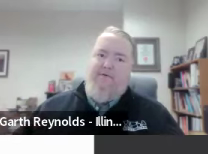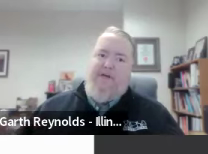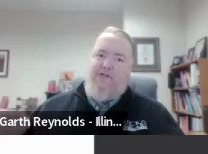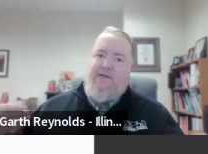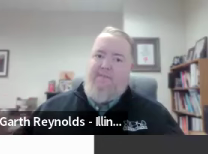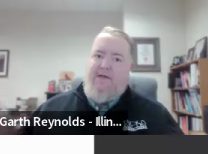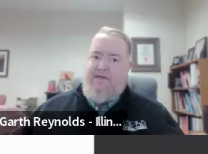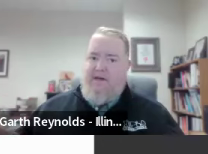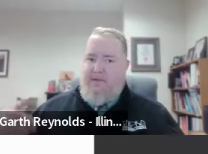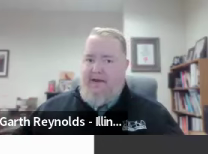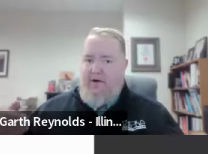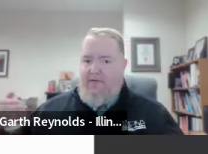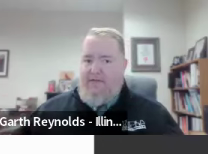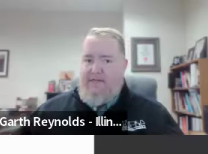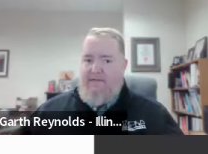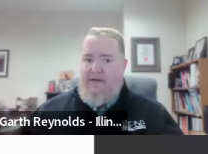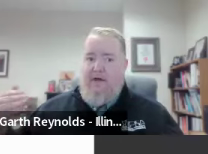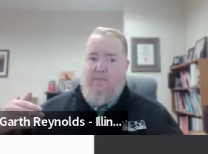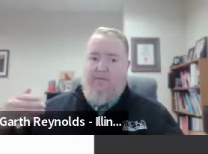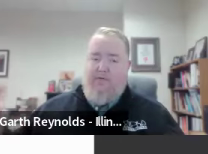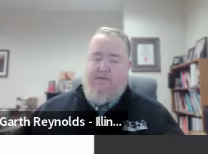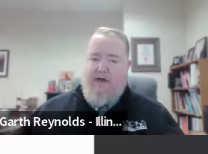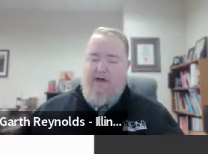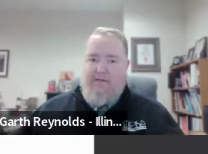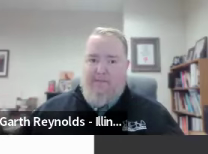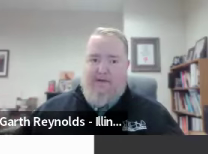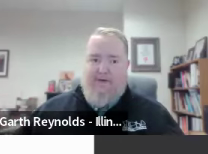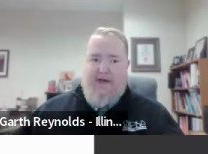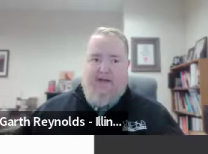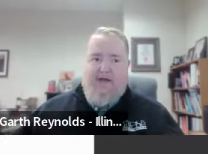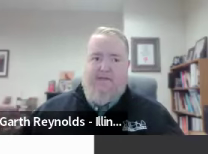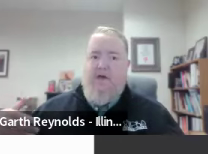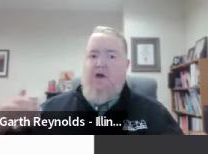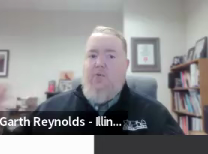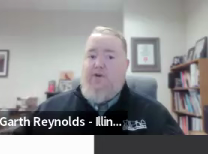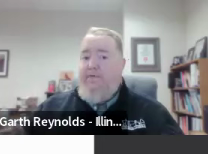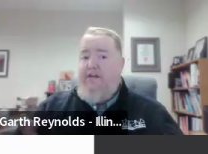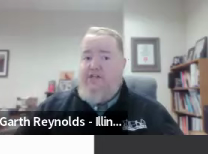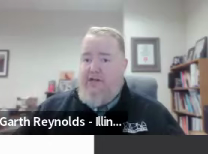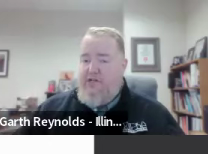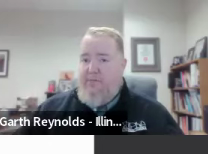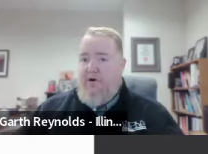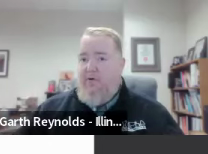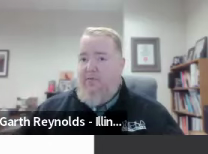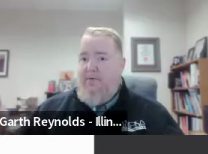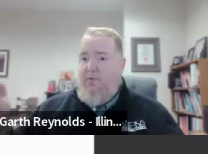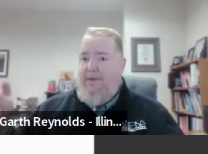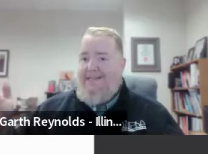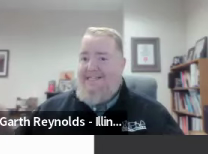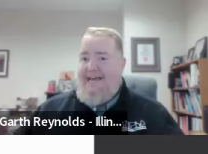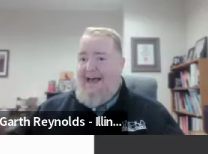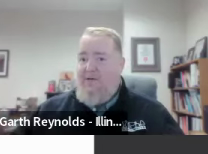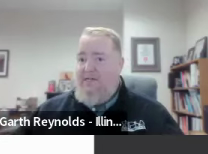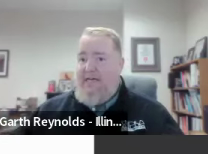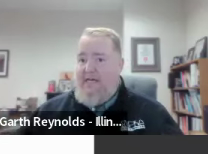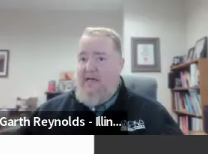that information emailed to them later on this evening. Those documents are being finalized. We do provide you lunch tomorrow. Remember, we'll be